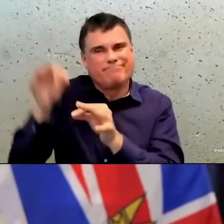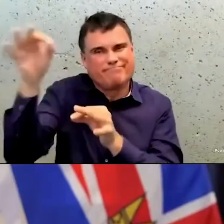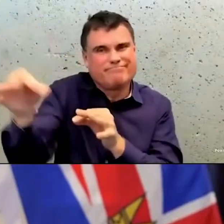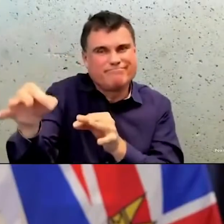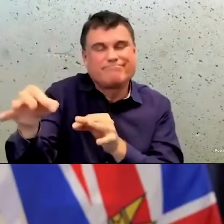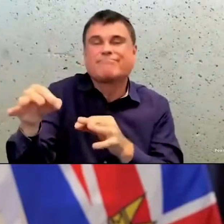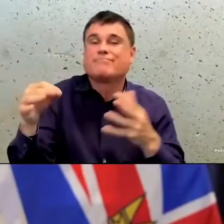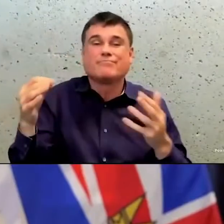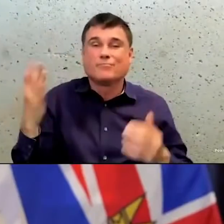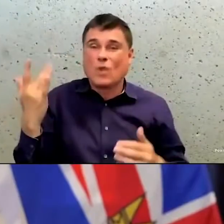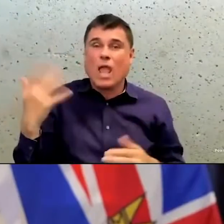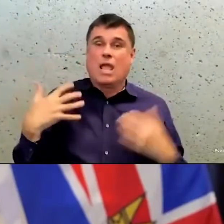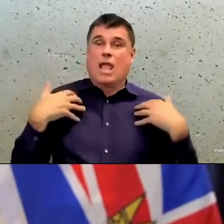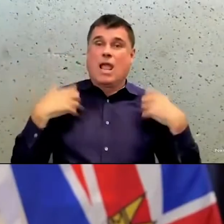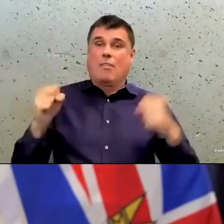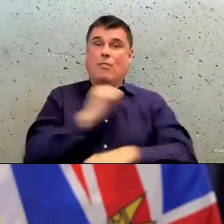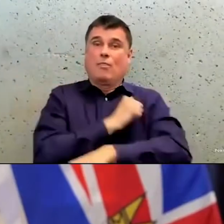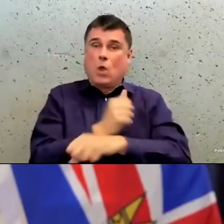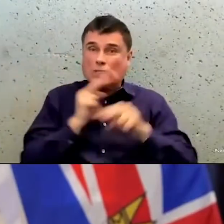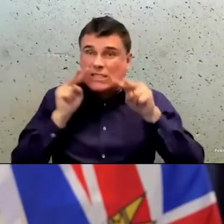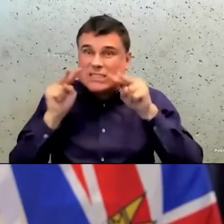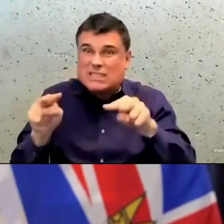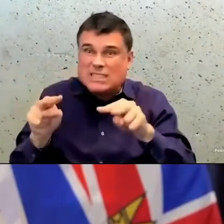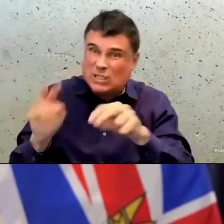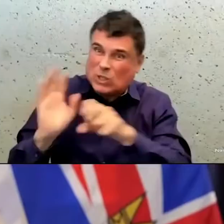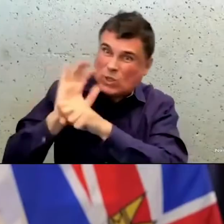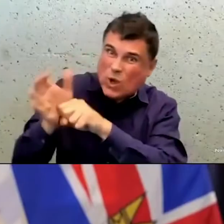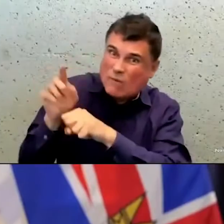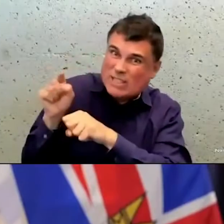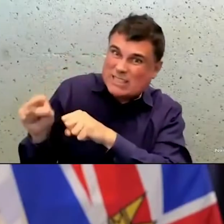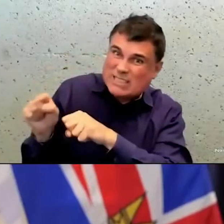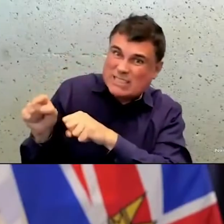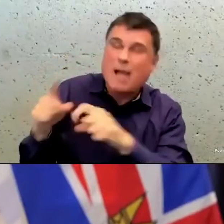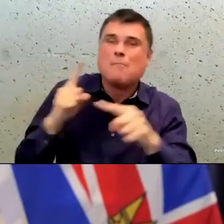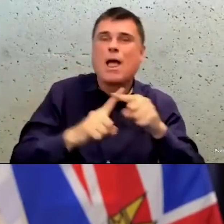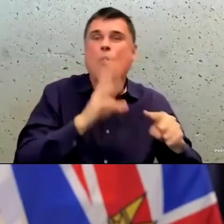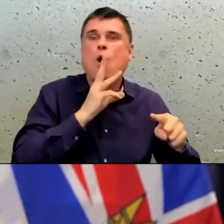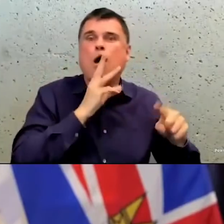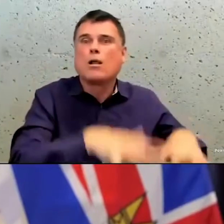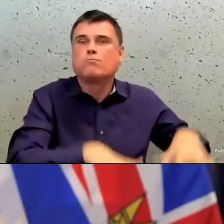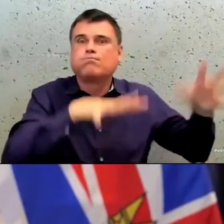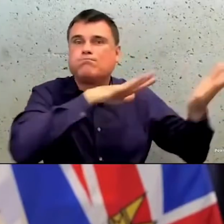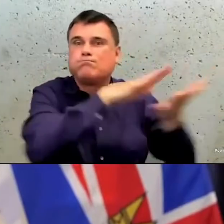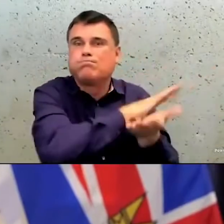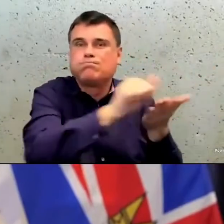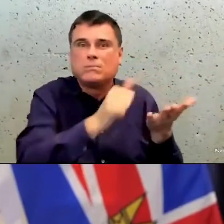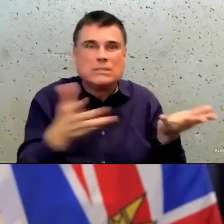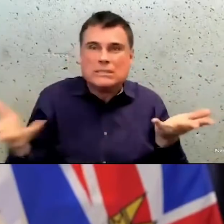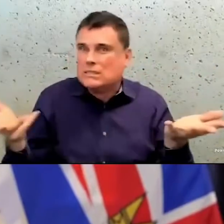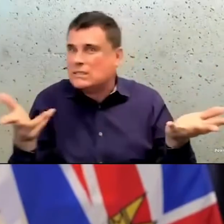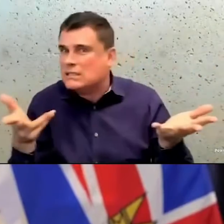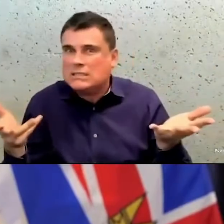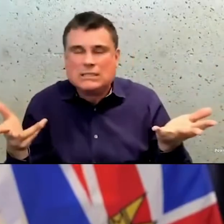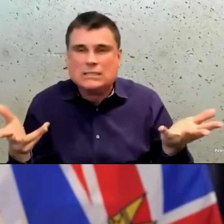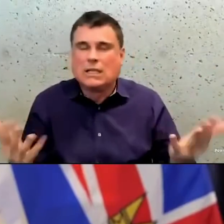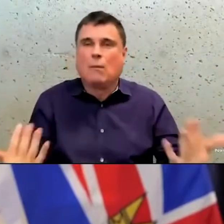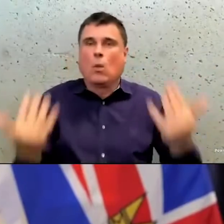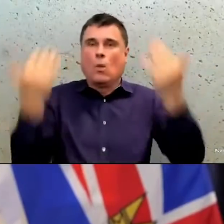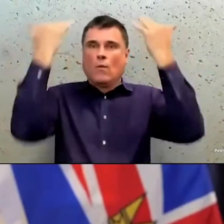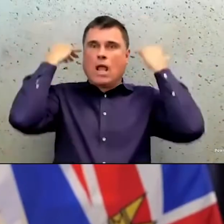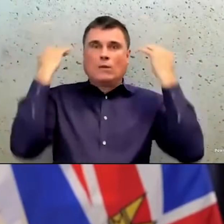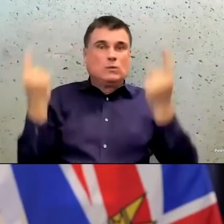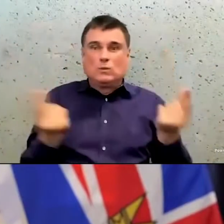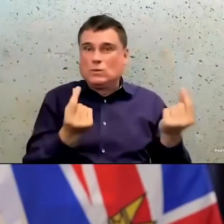COVID-19 and the state of emergency arising from the extreme weather and flooding. From November 14th to